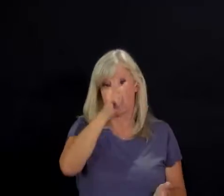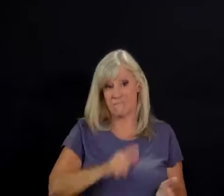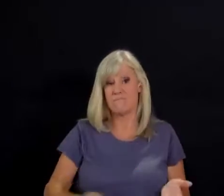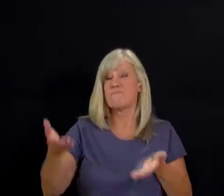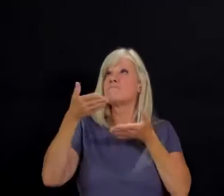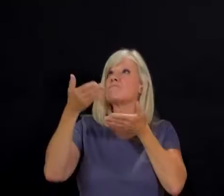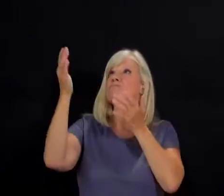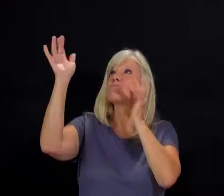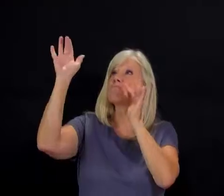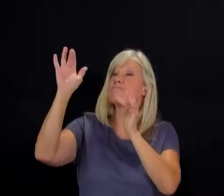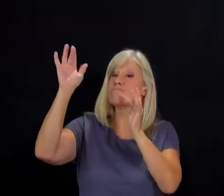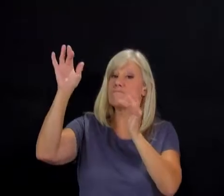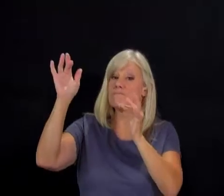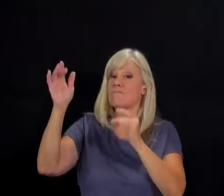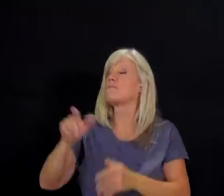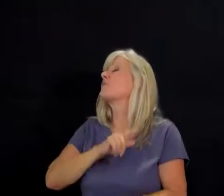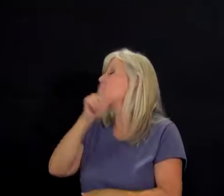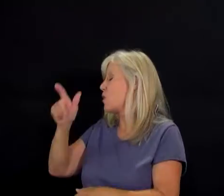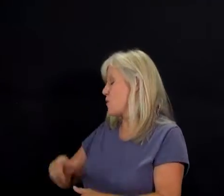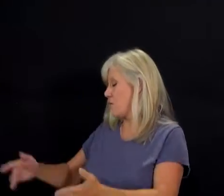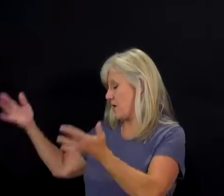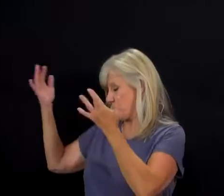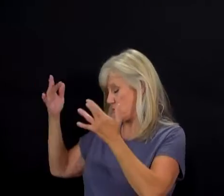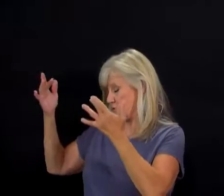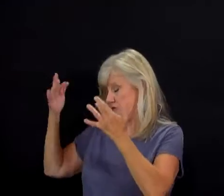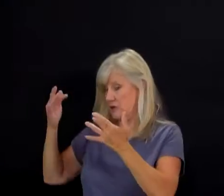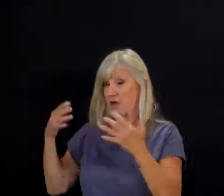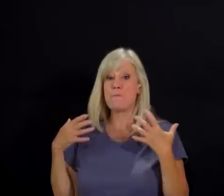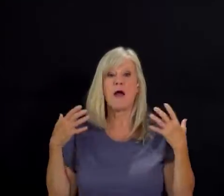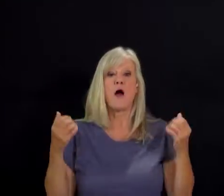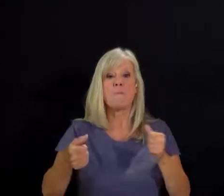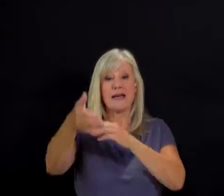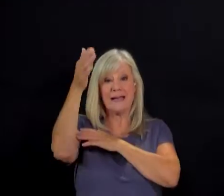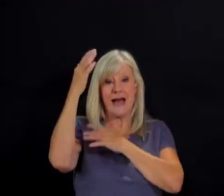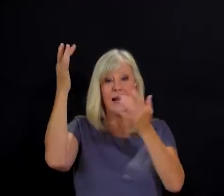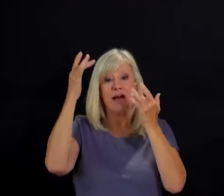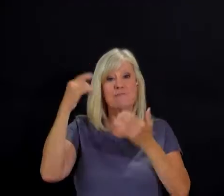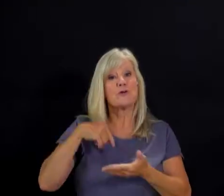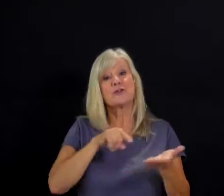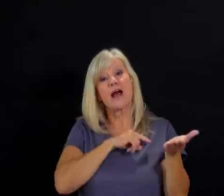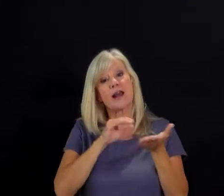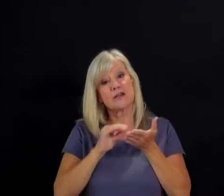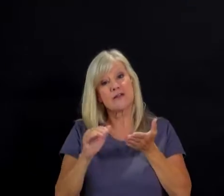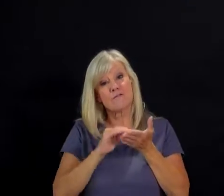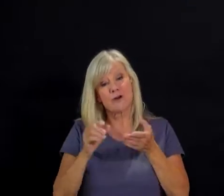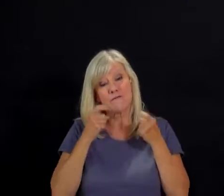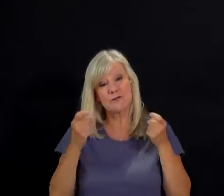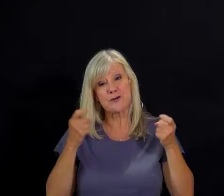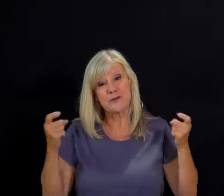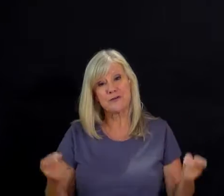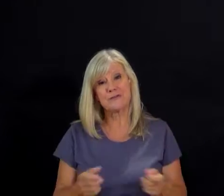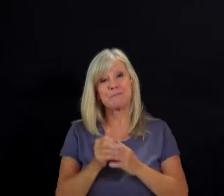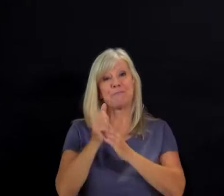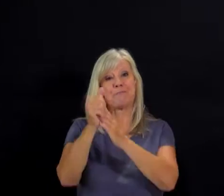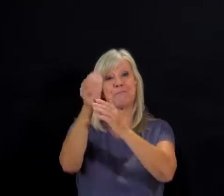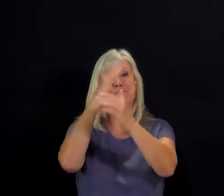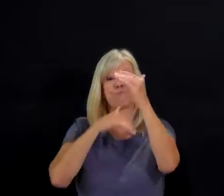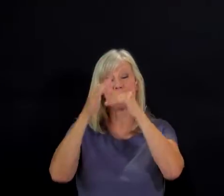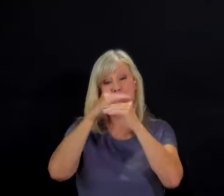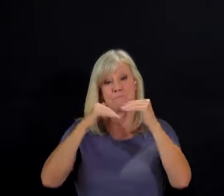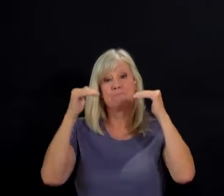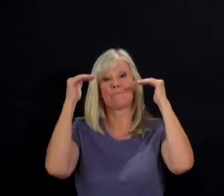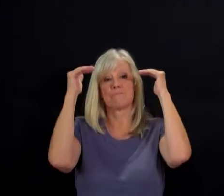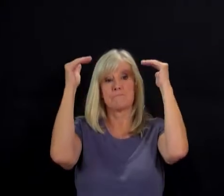mercy. Lord, have mercy. May Almighty God have mercy on us, forgive us our sins, and bring us